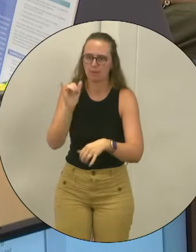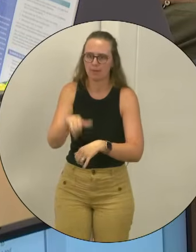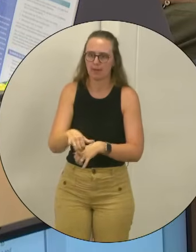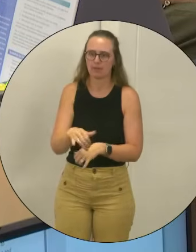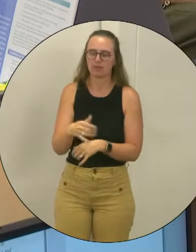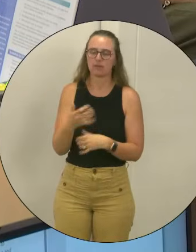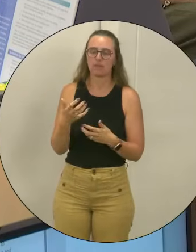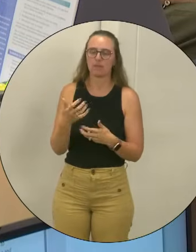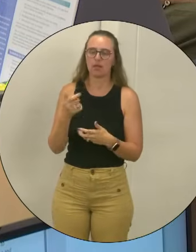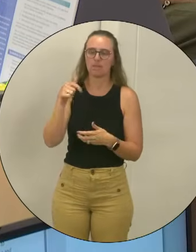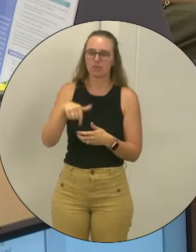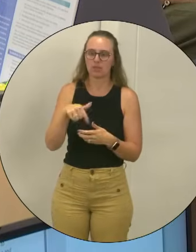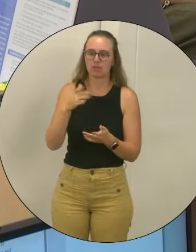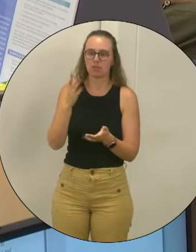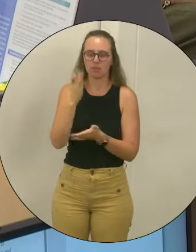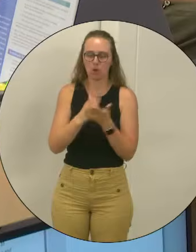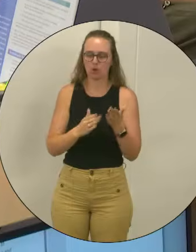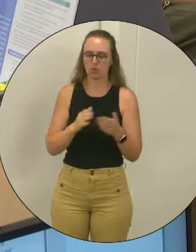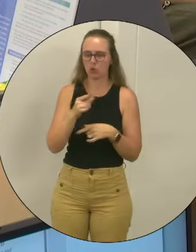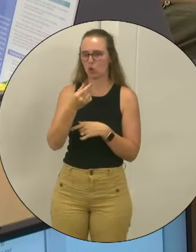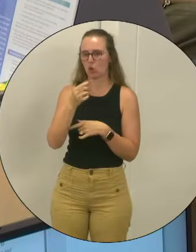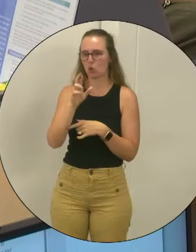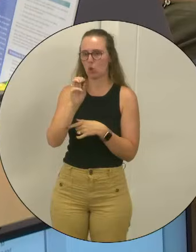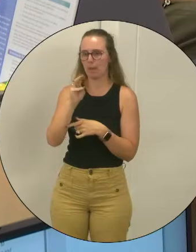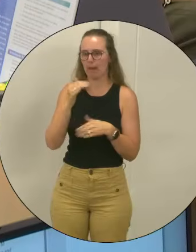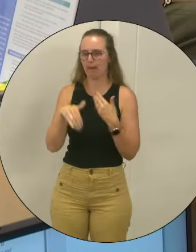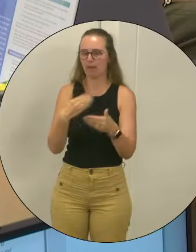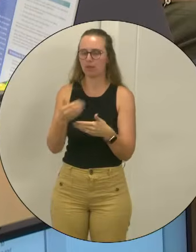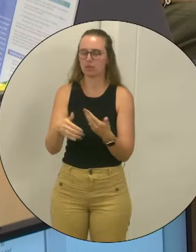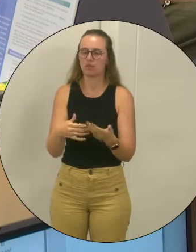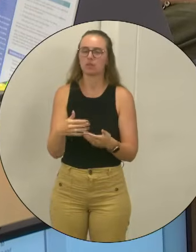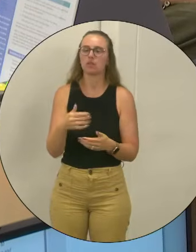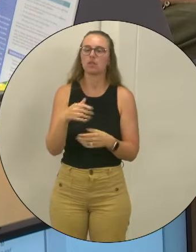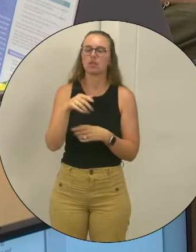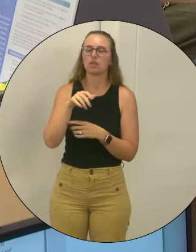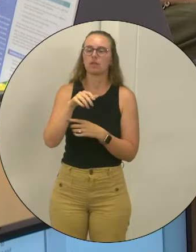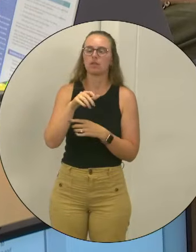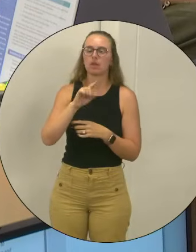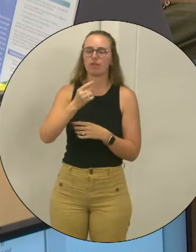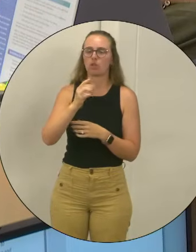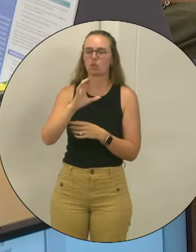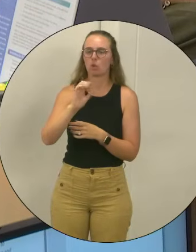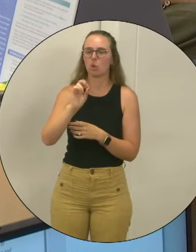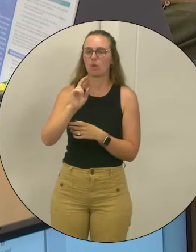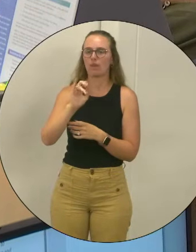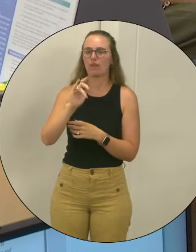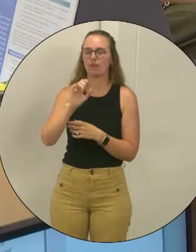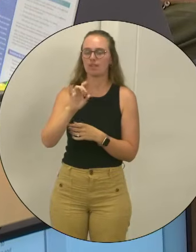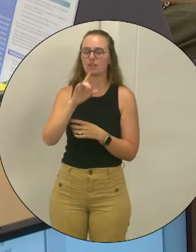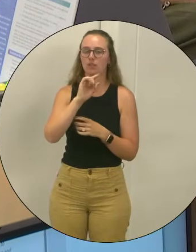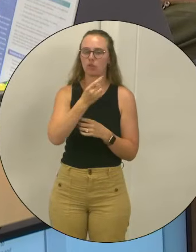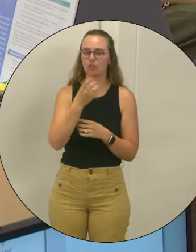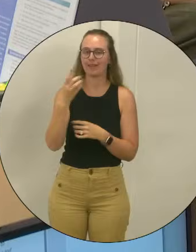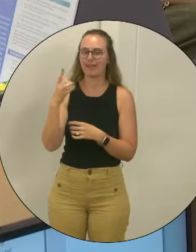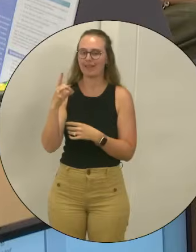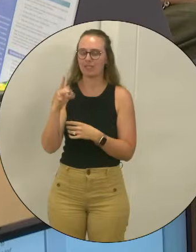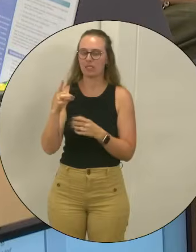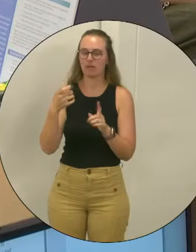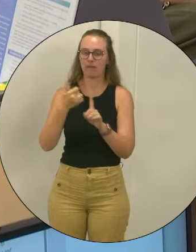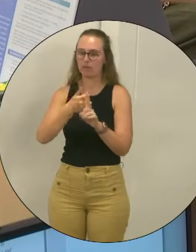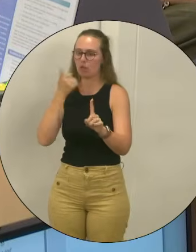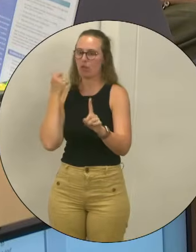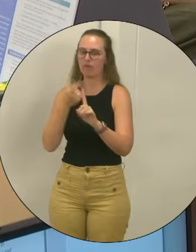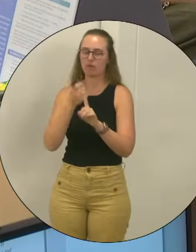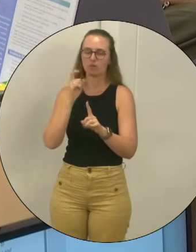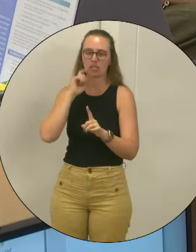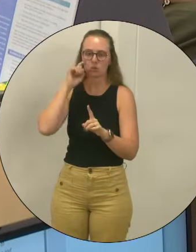this is part of the grooming process. The Apostle Paul commands us in 1 Corinthians 6:18, flee from sexual